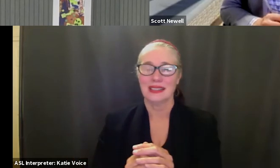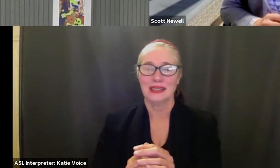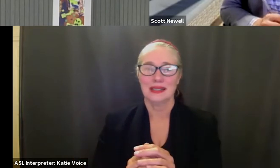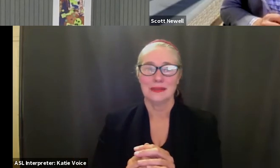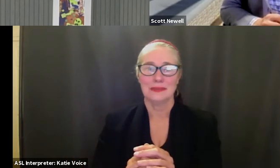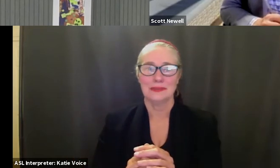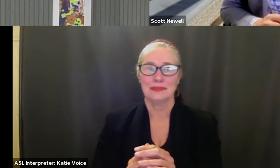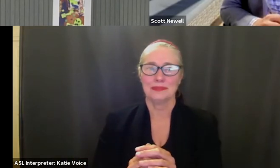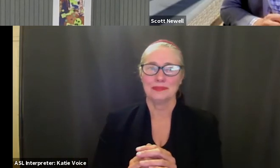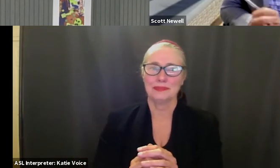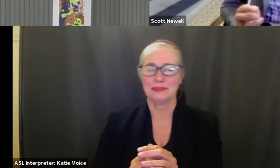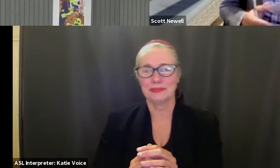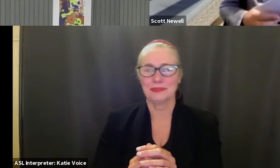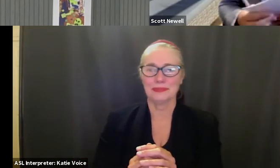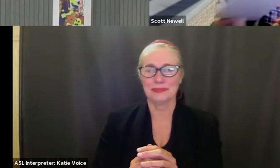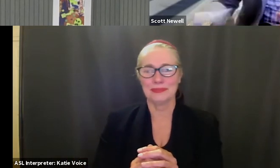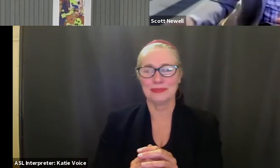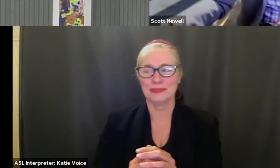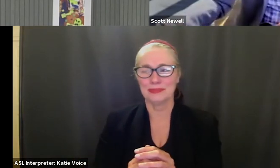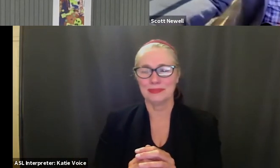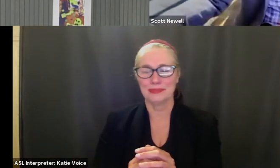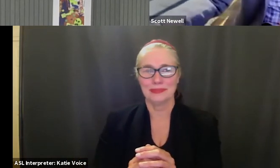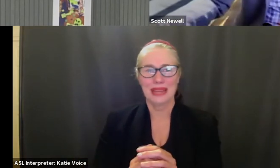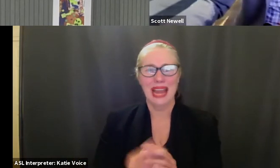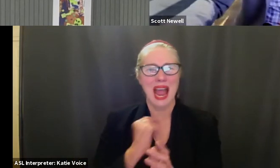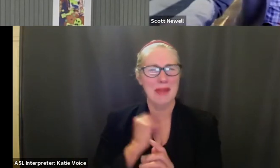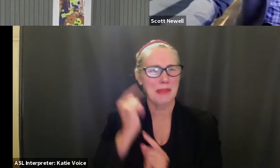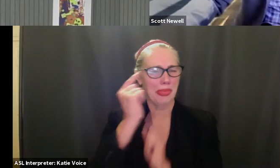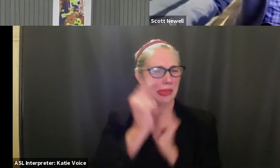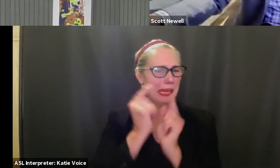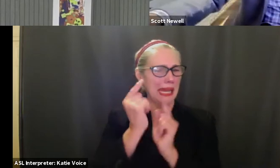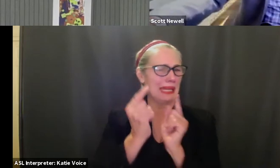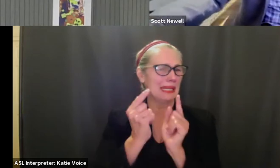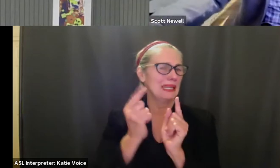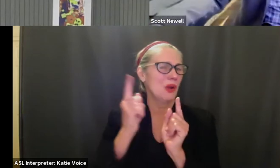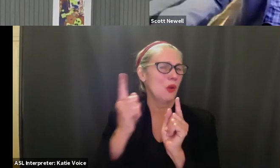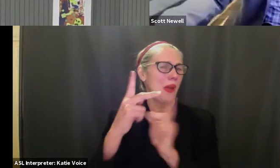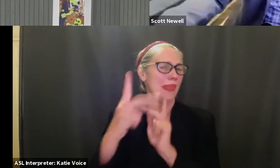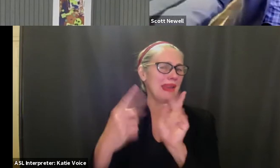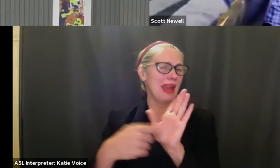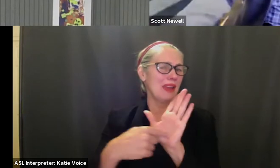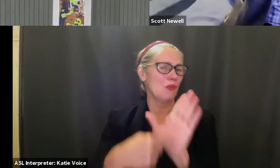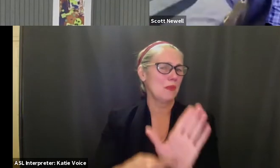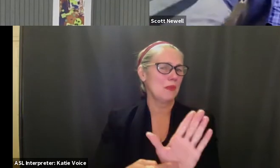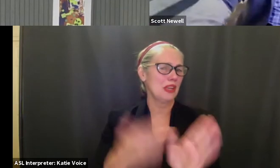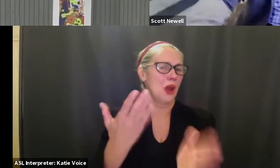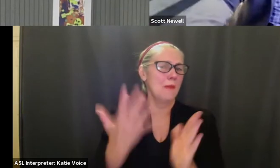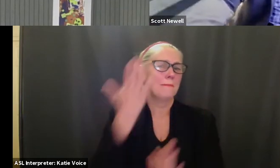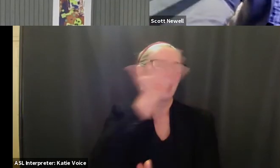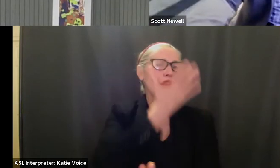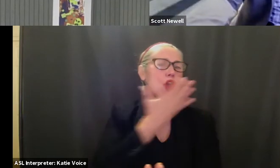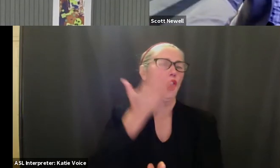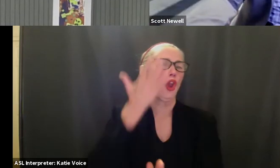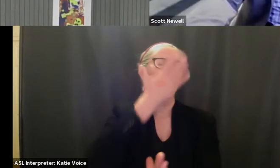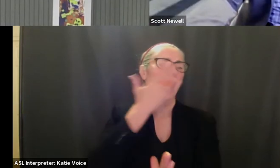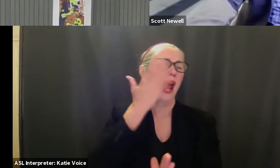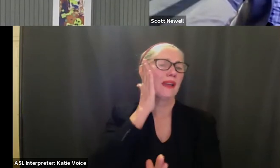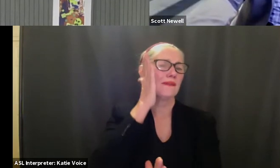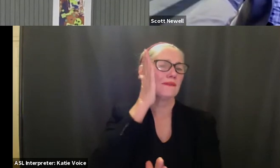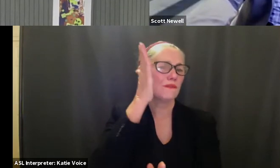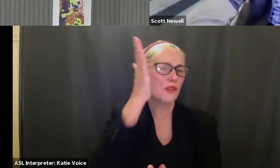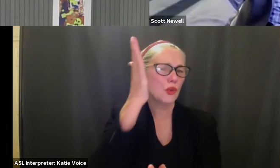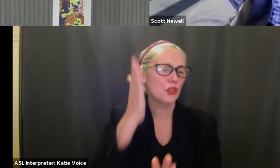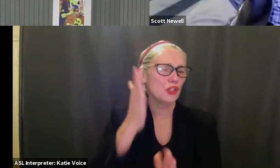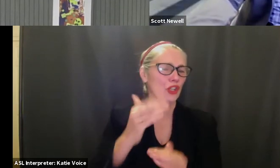i it makes me ponder what that kind of representation would look like going forward if again